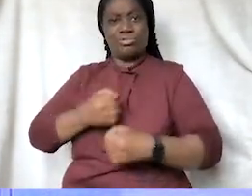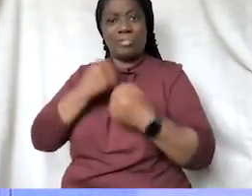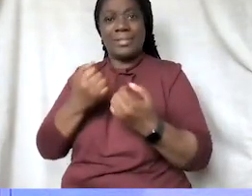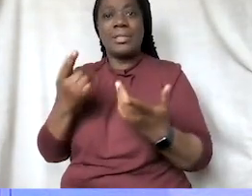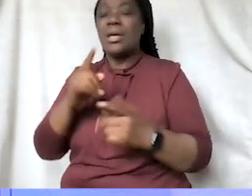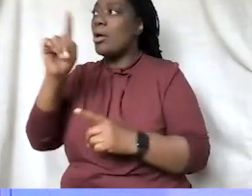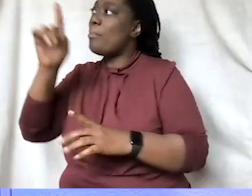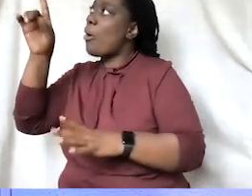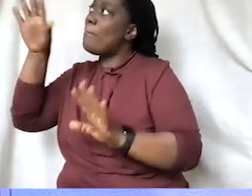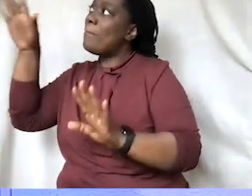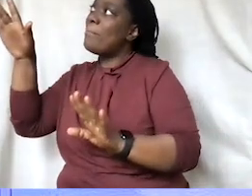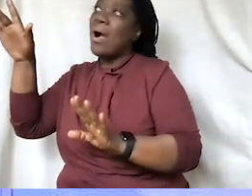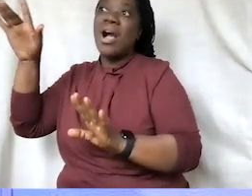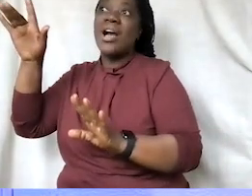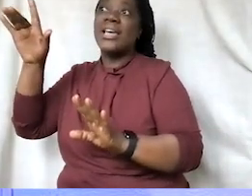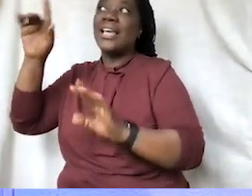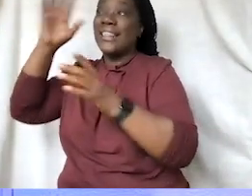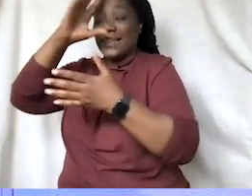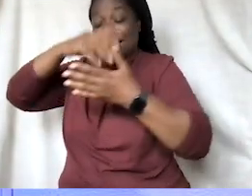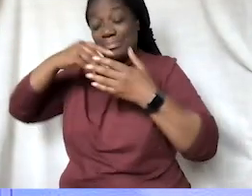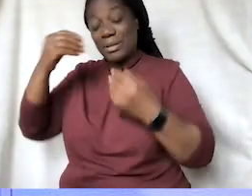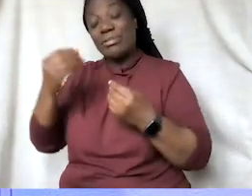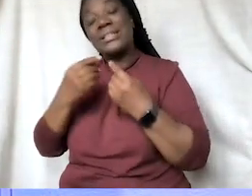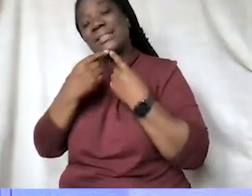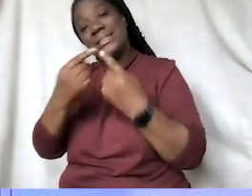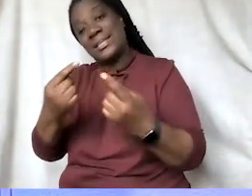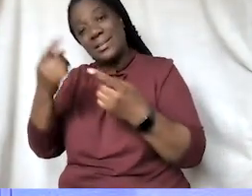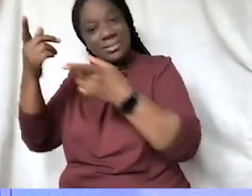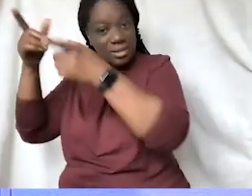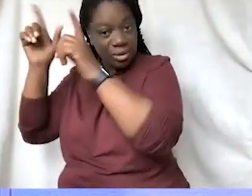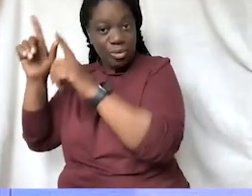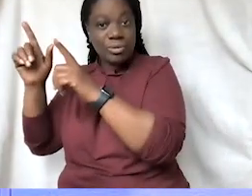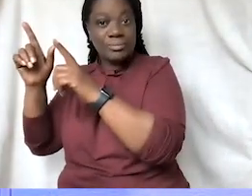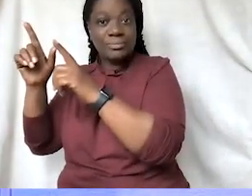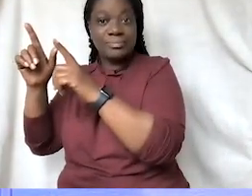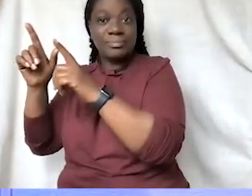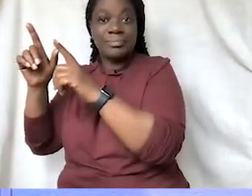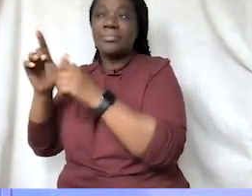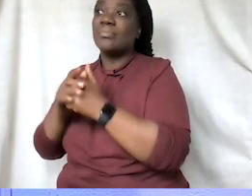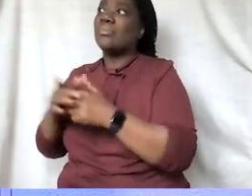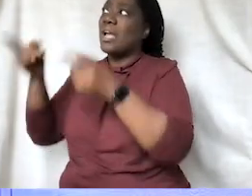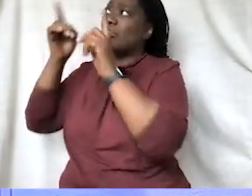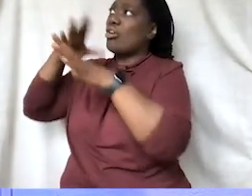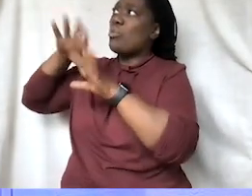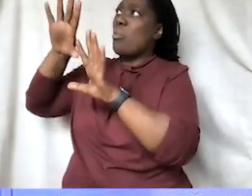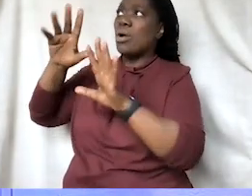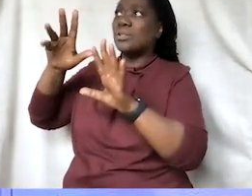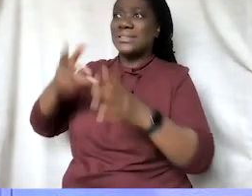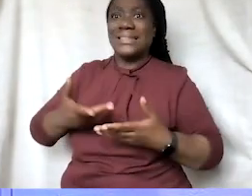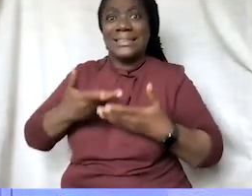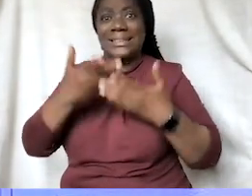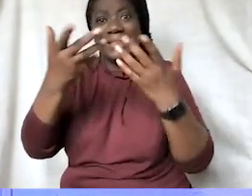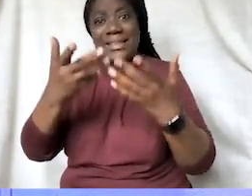Spirit, said the Lord. Tonight, God wants to listen to someone and grant you deliverance from